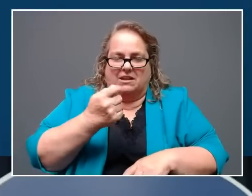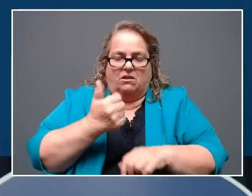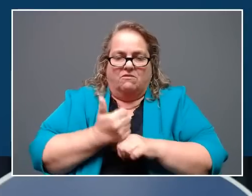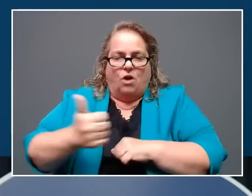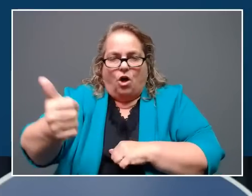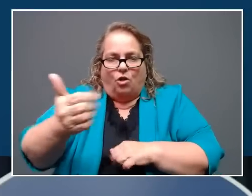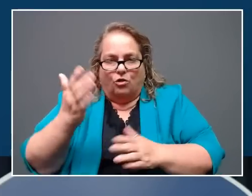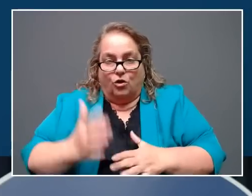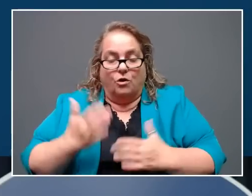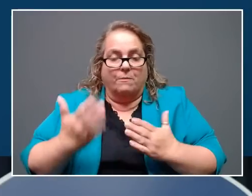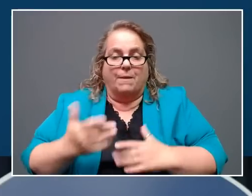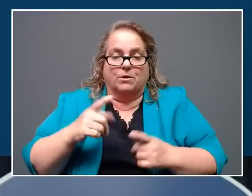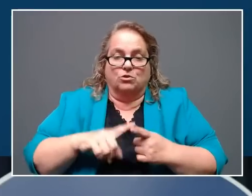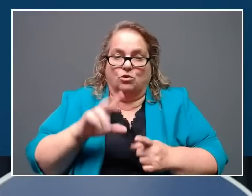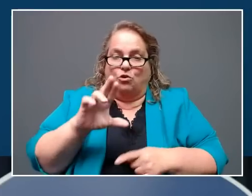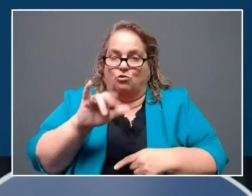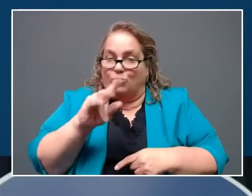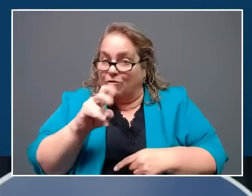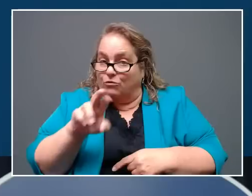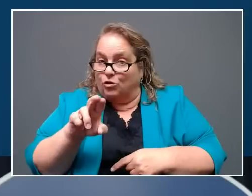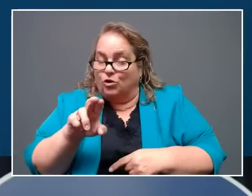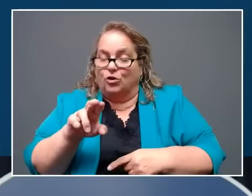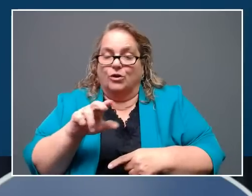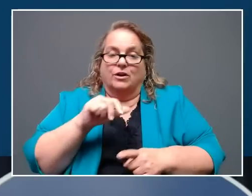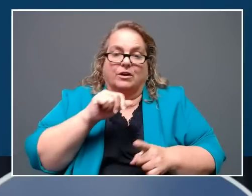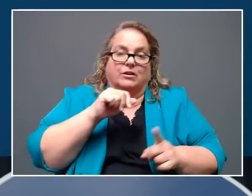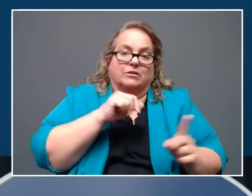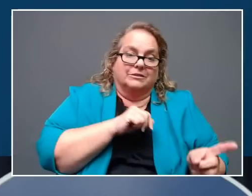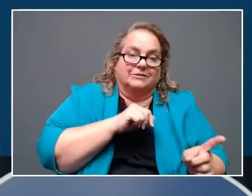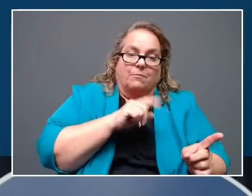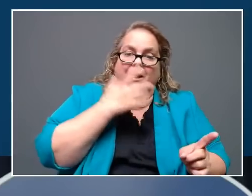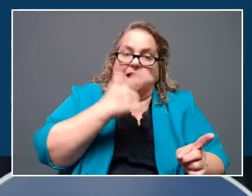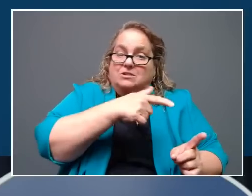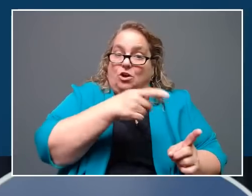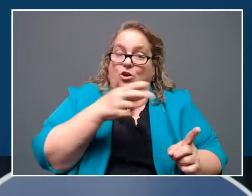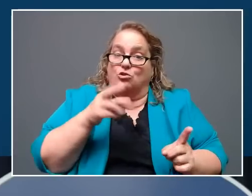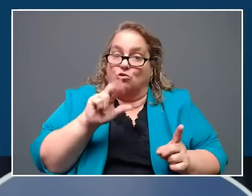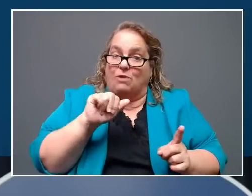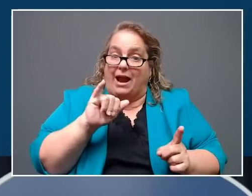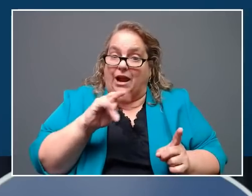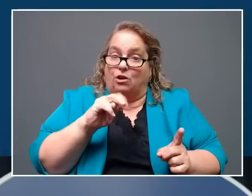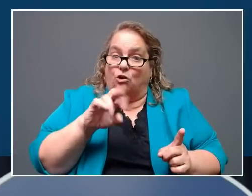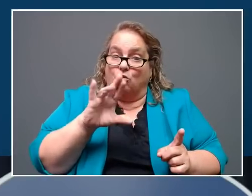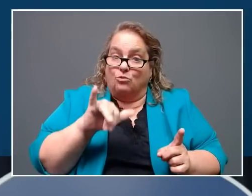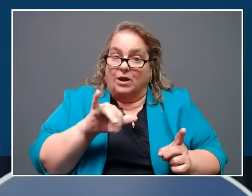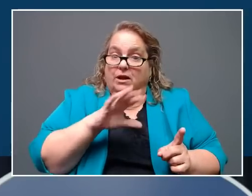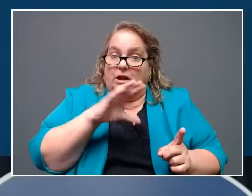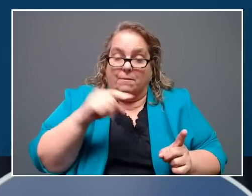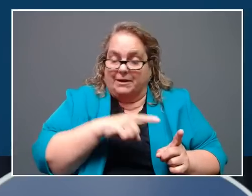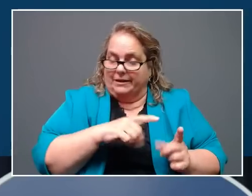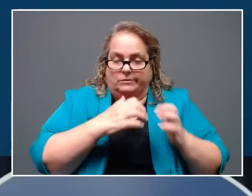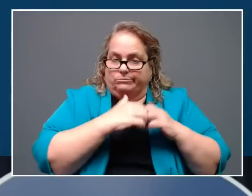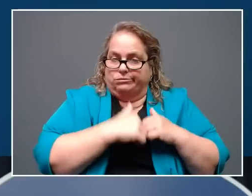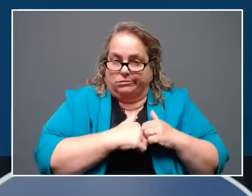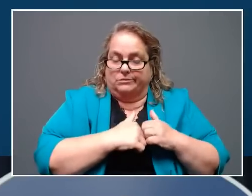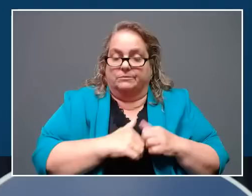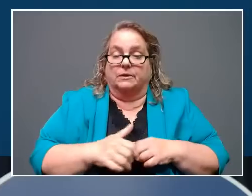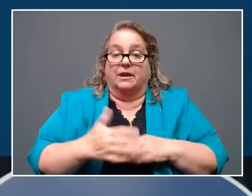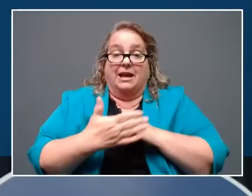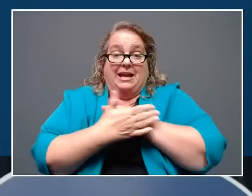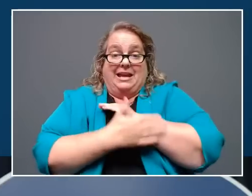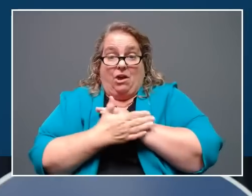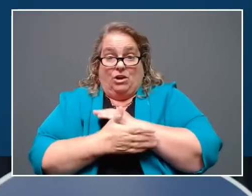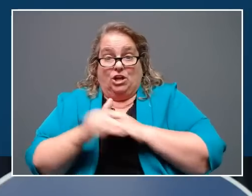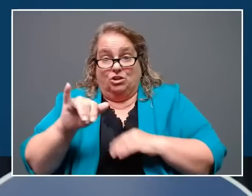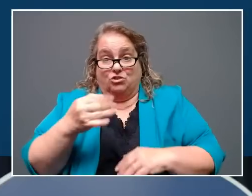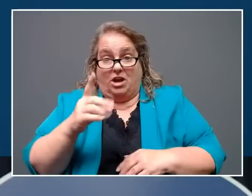to the local granary. I really appreciate the county judge there in Graves County, though this is